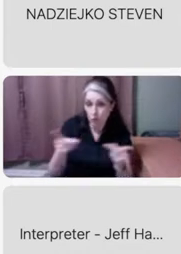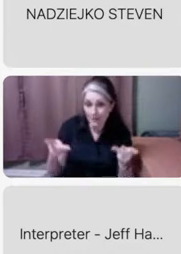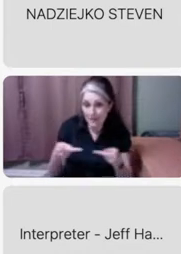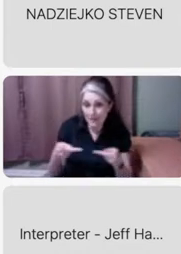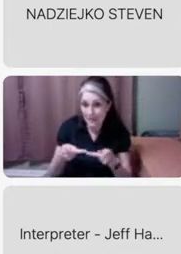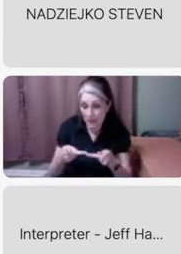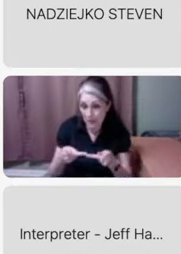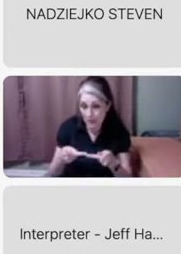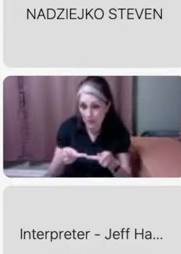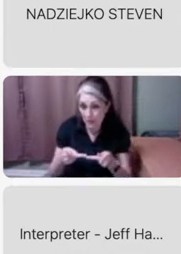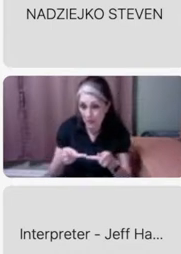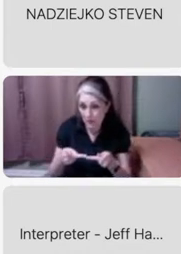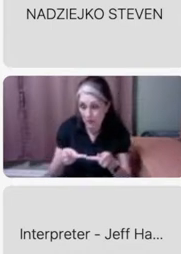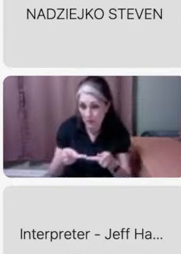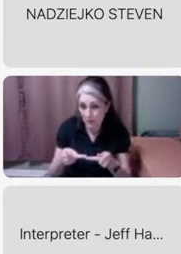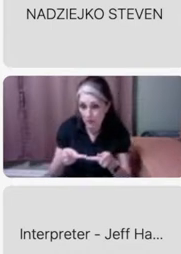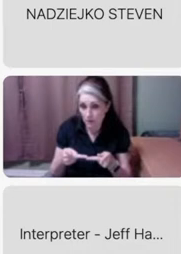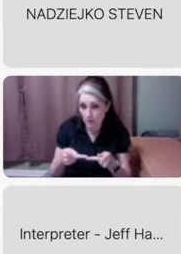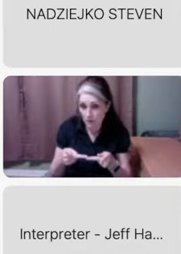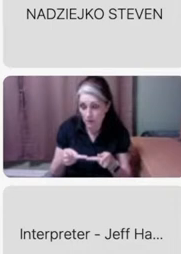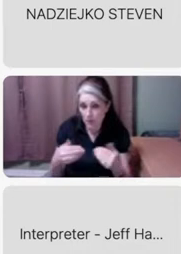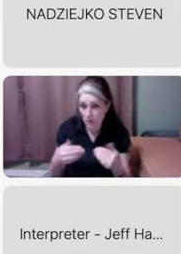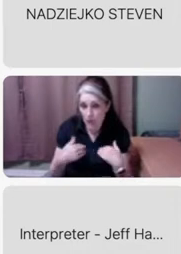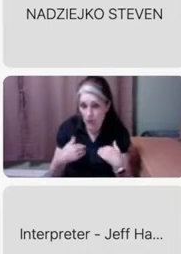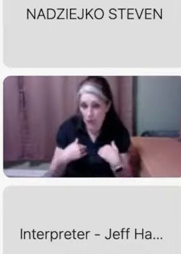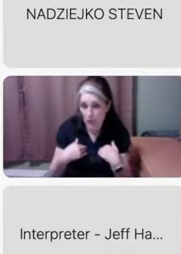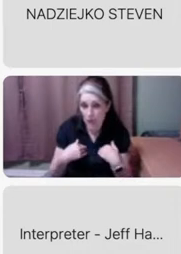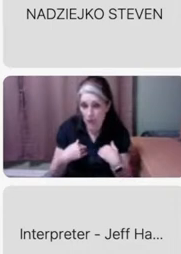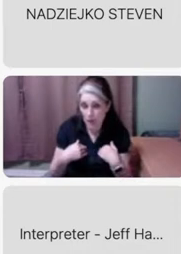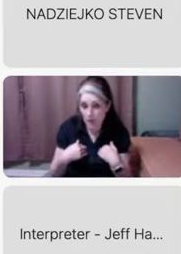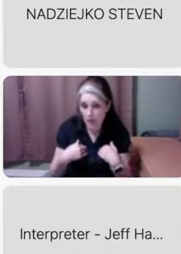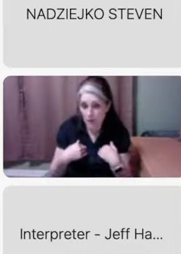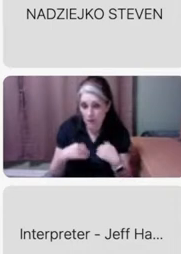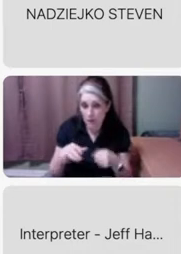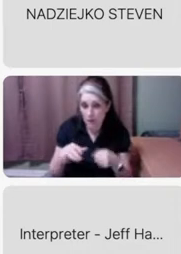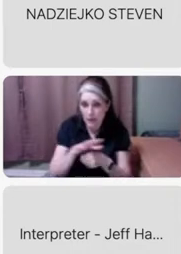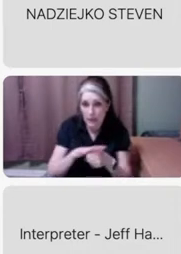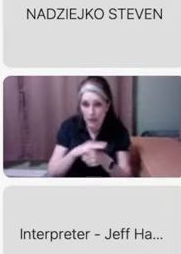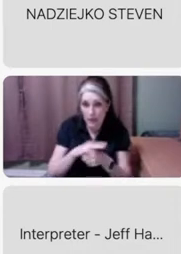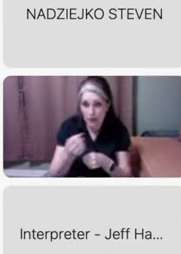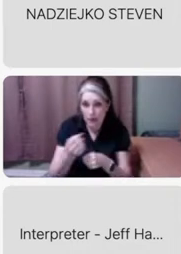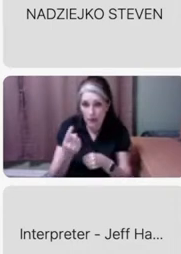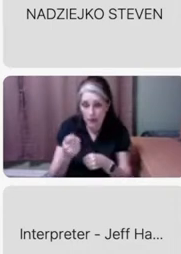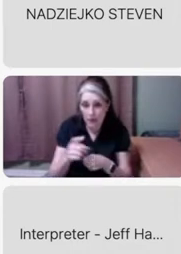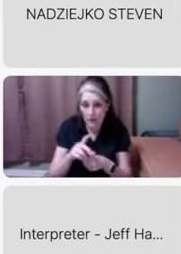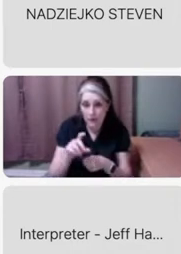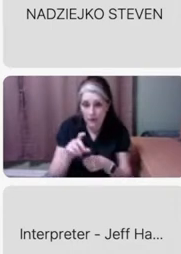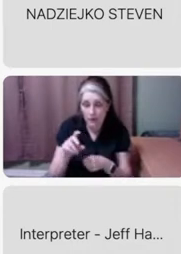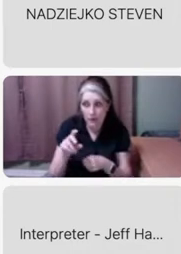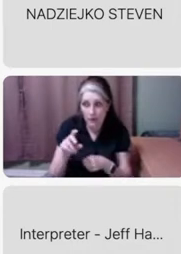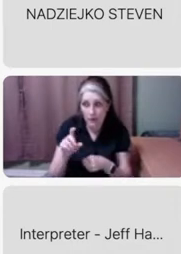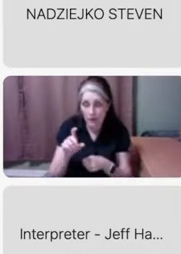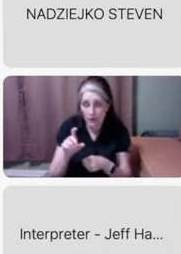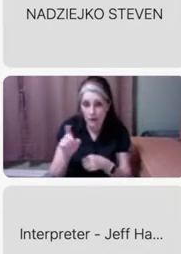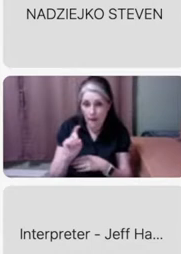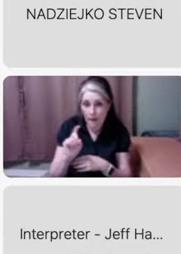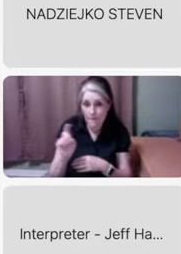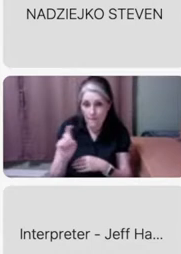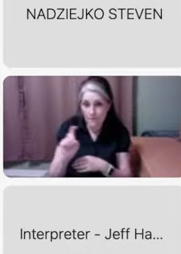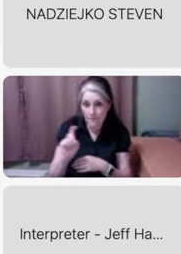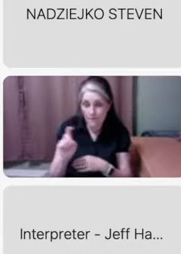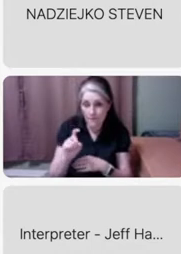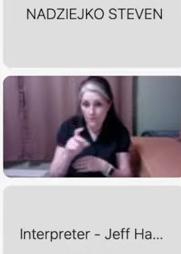and it has we can come area 11 encompasses phoenix tucson central valley san bernardino our san fernando